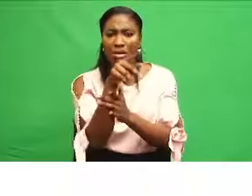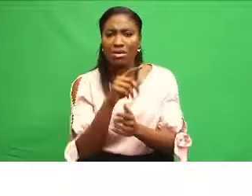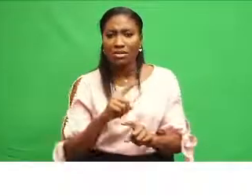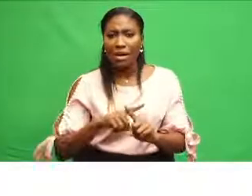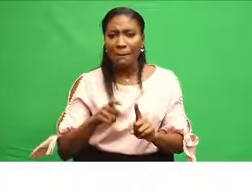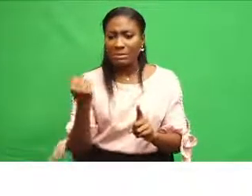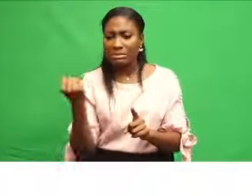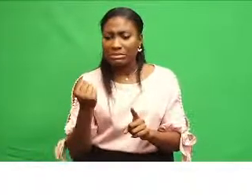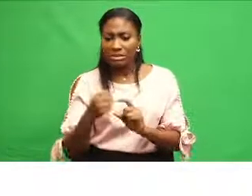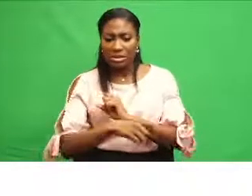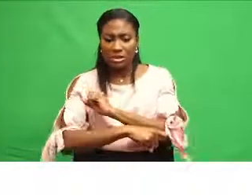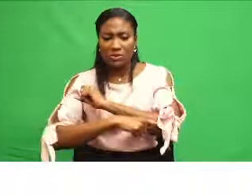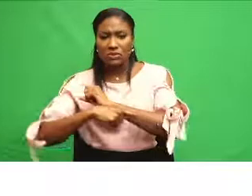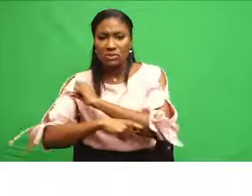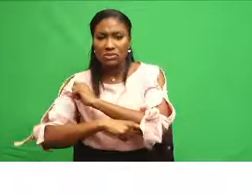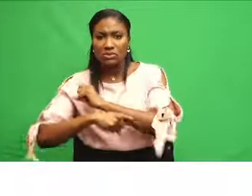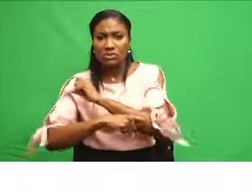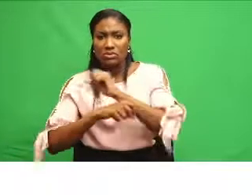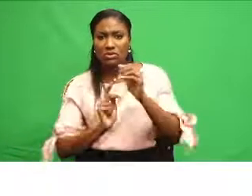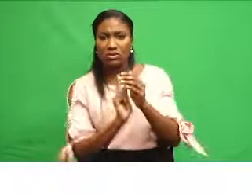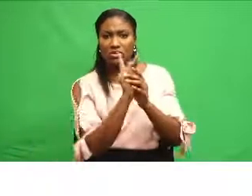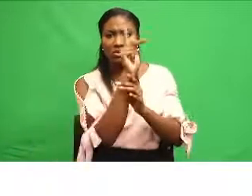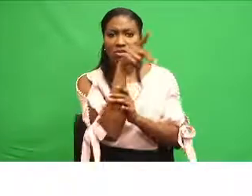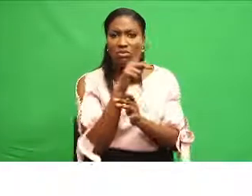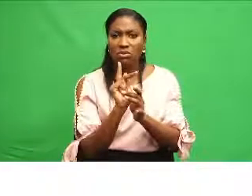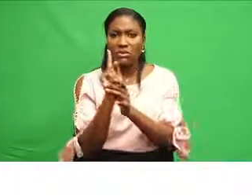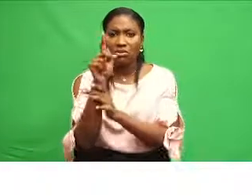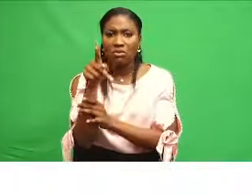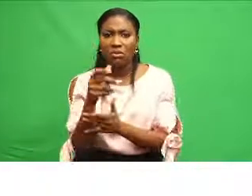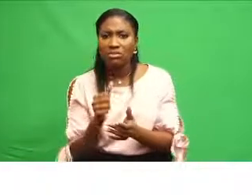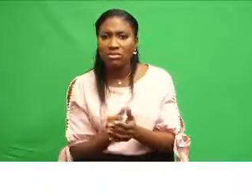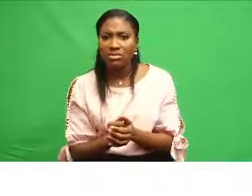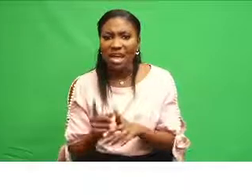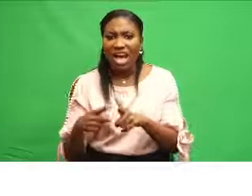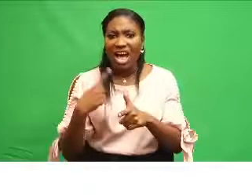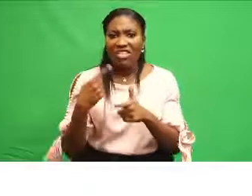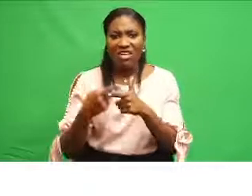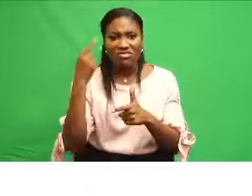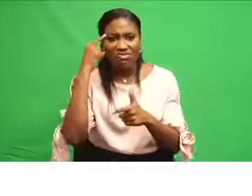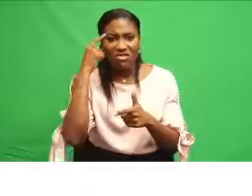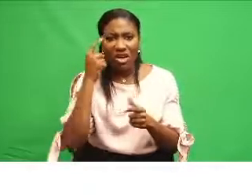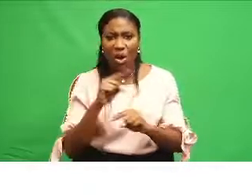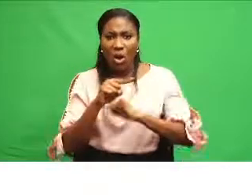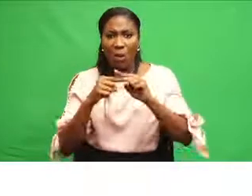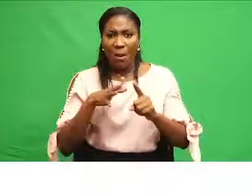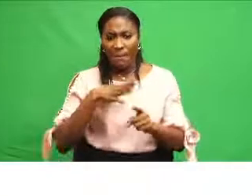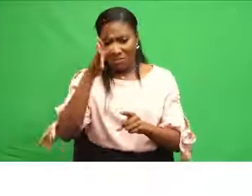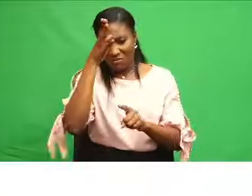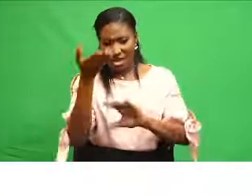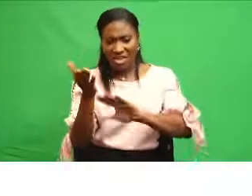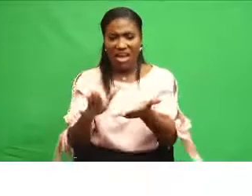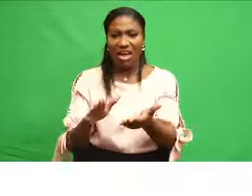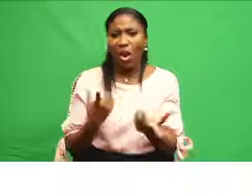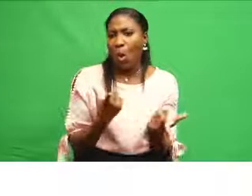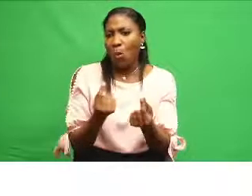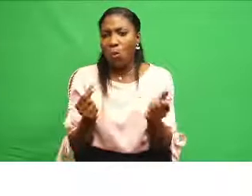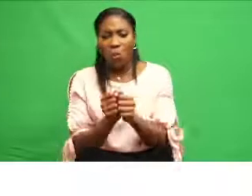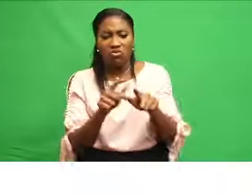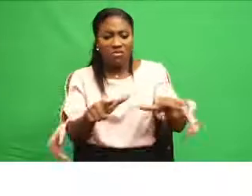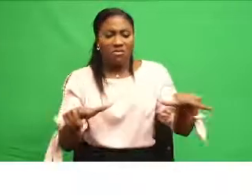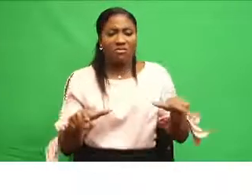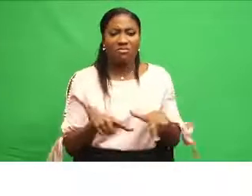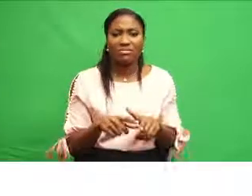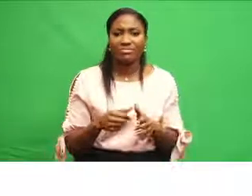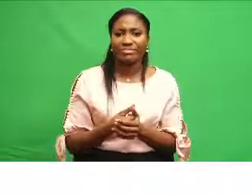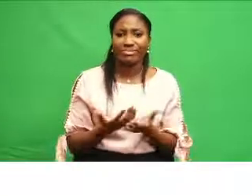by and bring nothing back for him. And yet they want to know when he did what I doing with his share. Because the day when he buy the land and we get the deed,